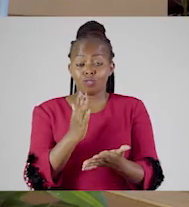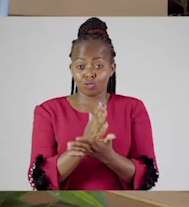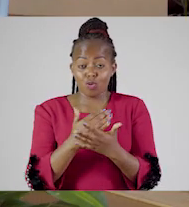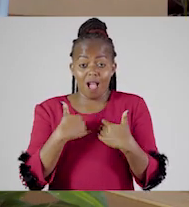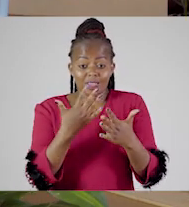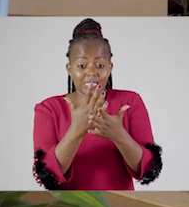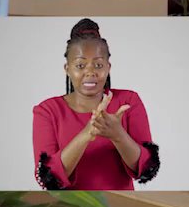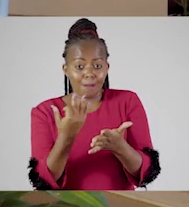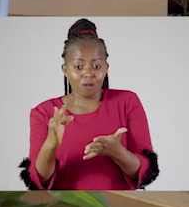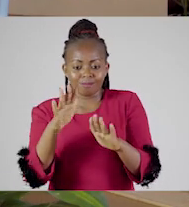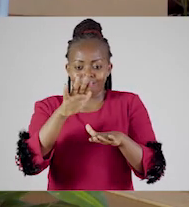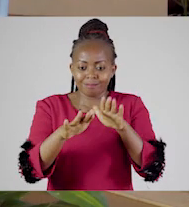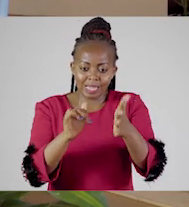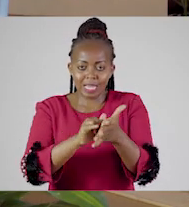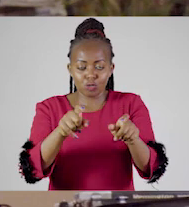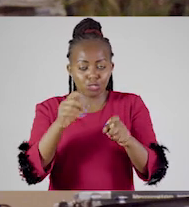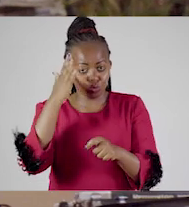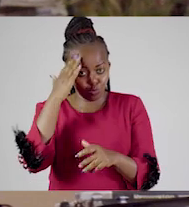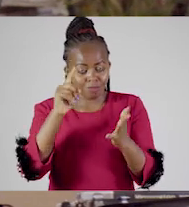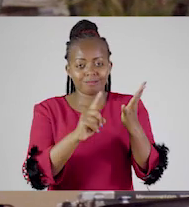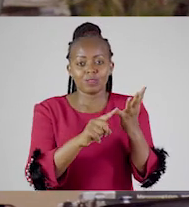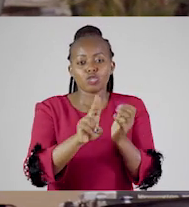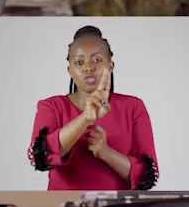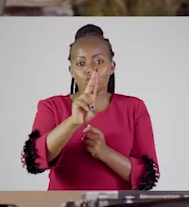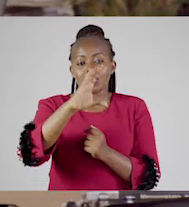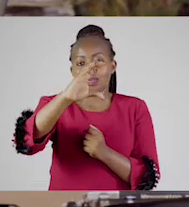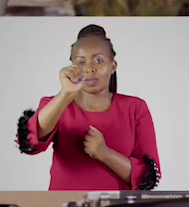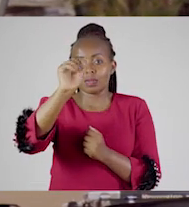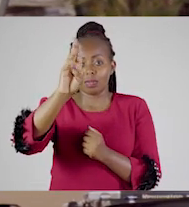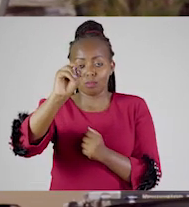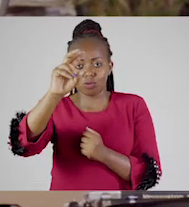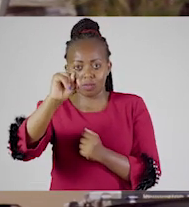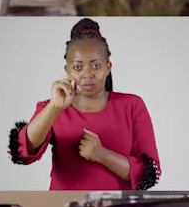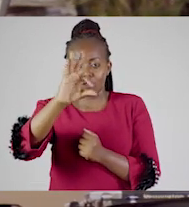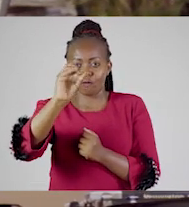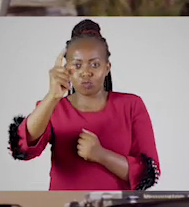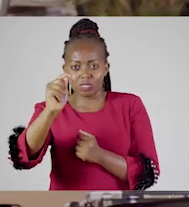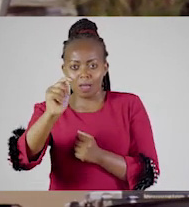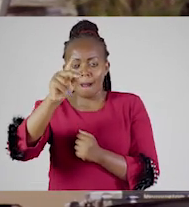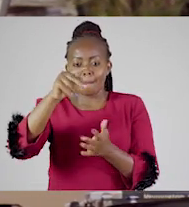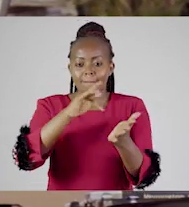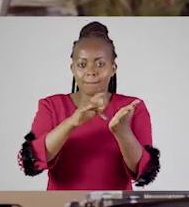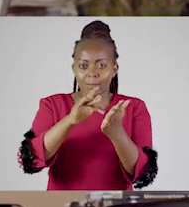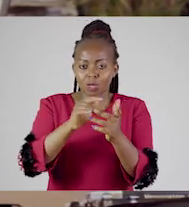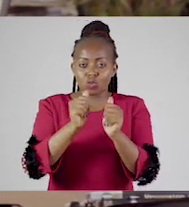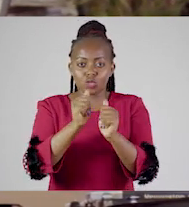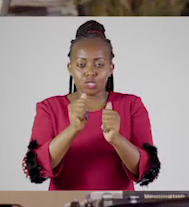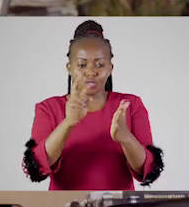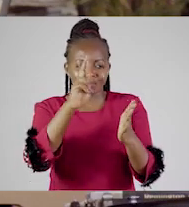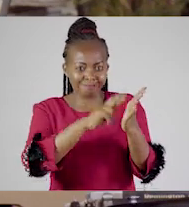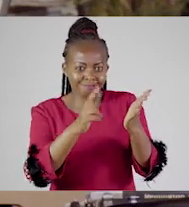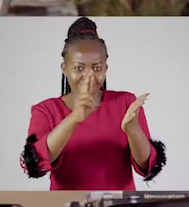Here are some practical steps. Number one, use a carbon footprint calculator to track how your daily